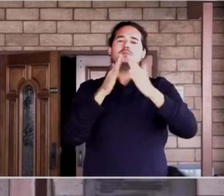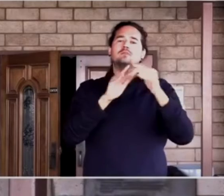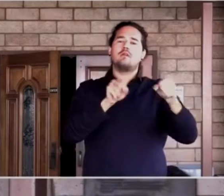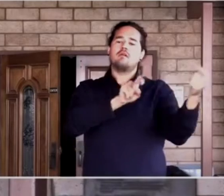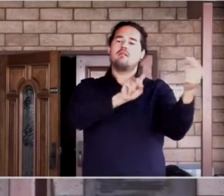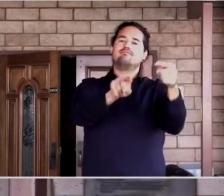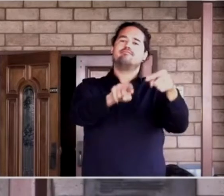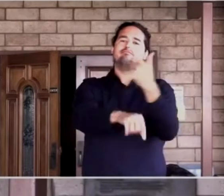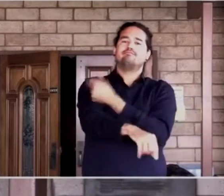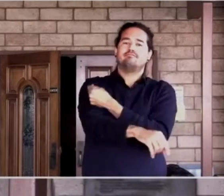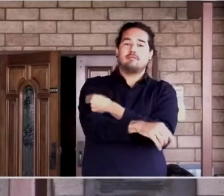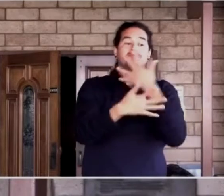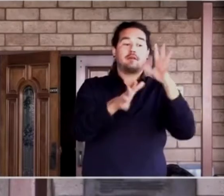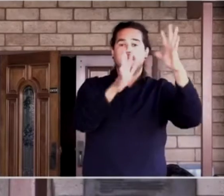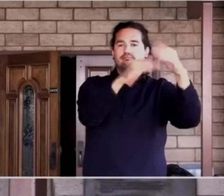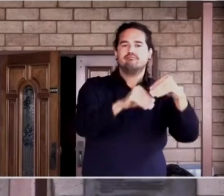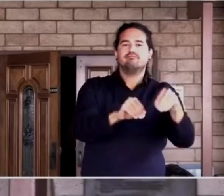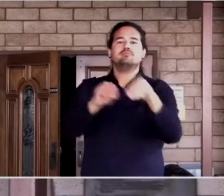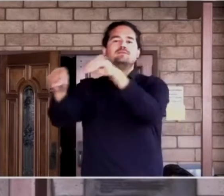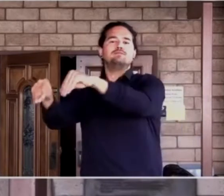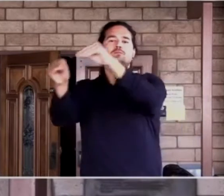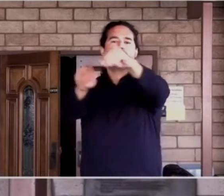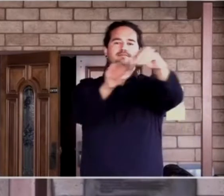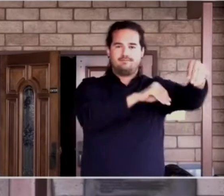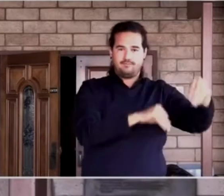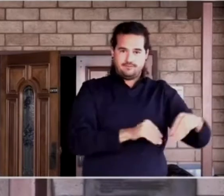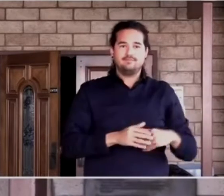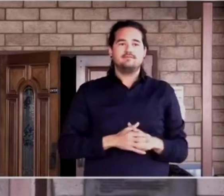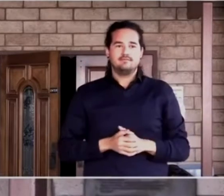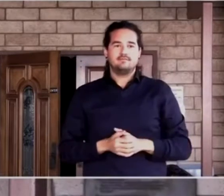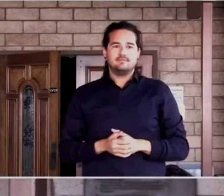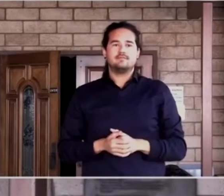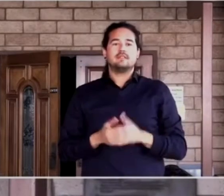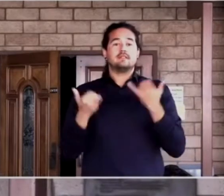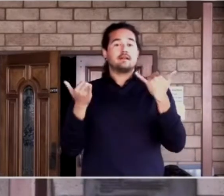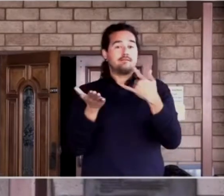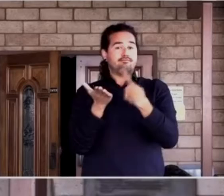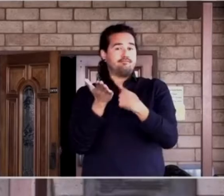Our county health system alone has administered